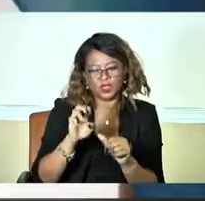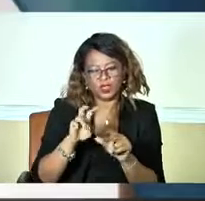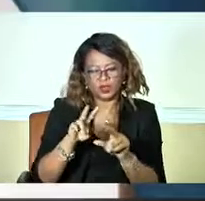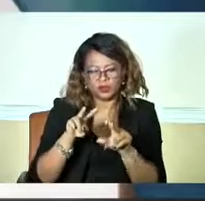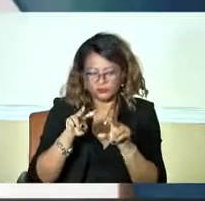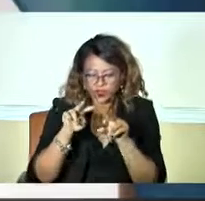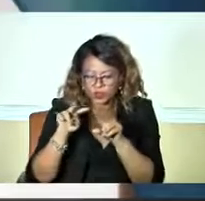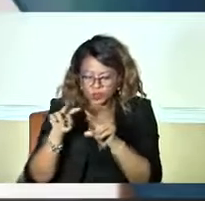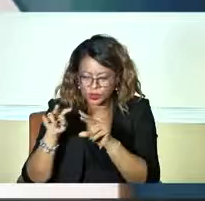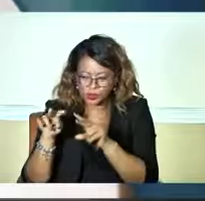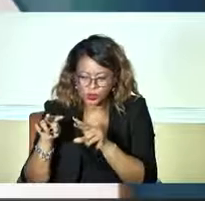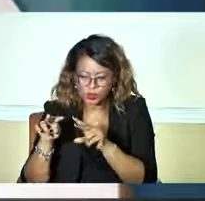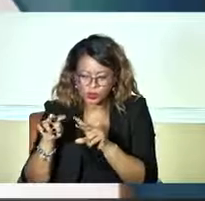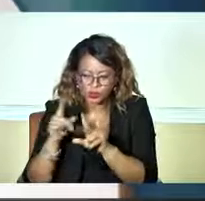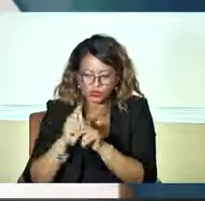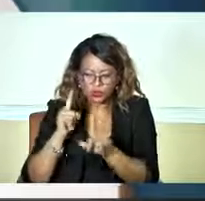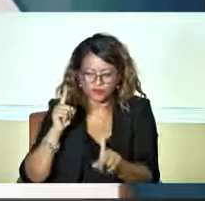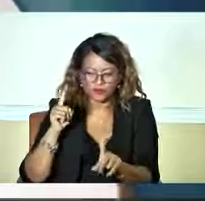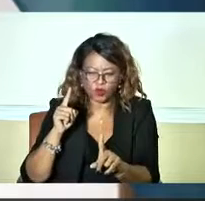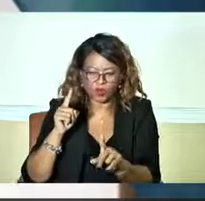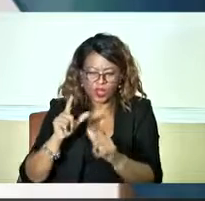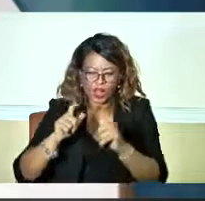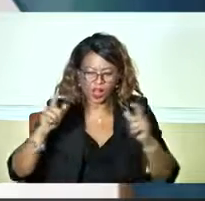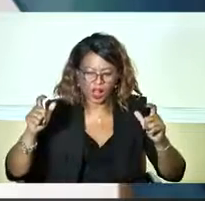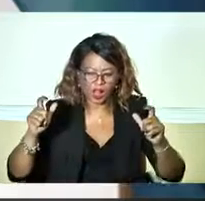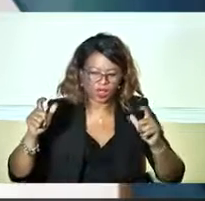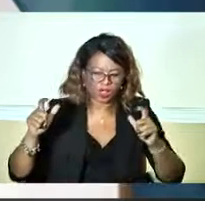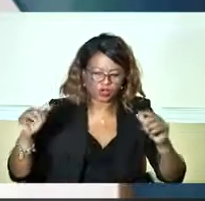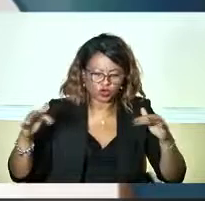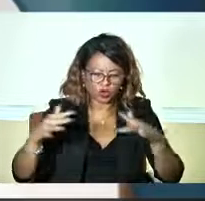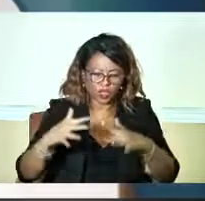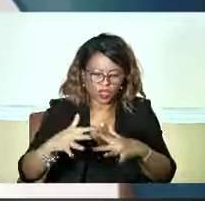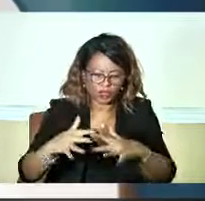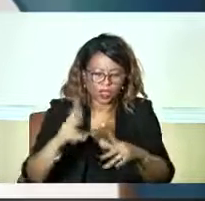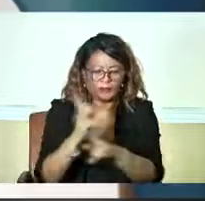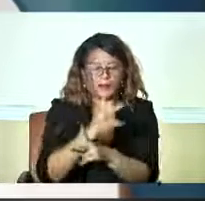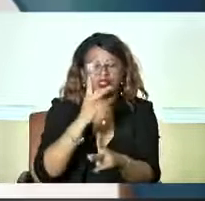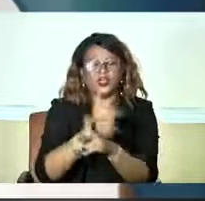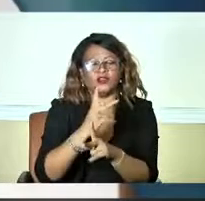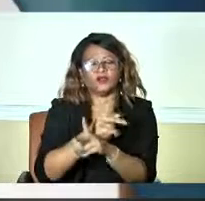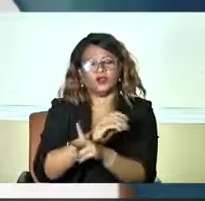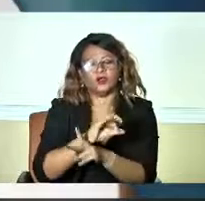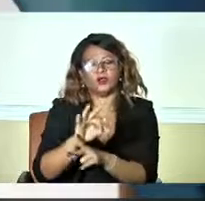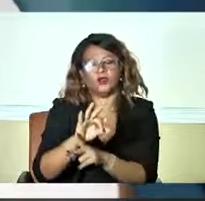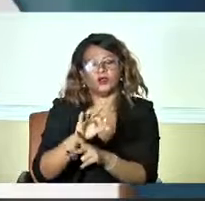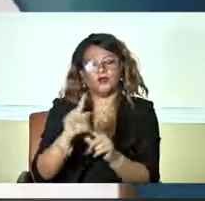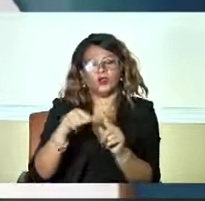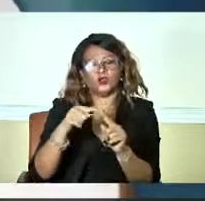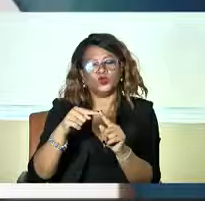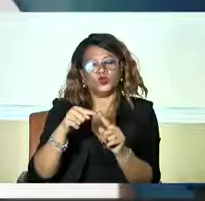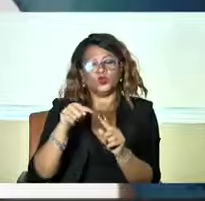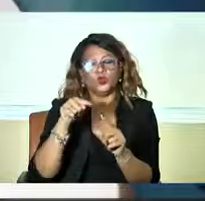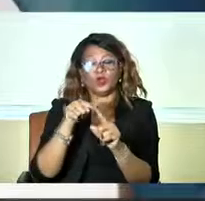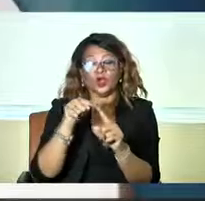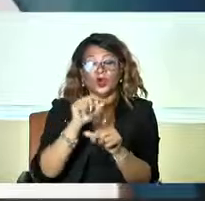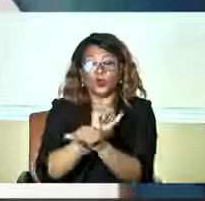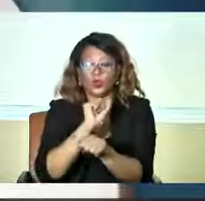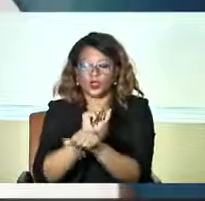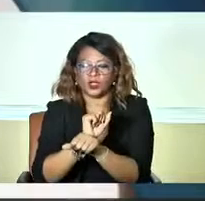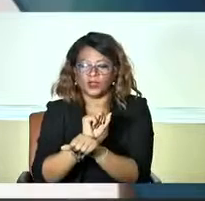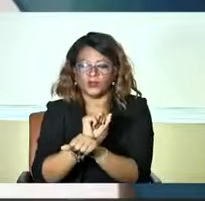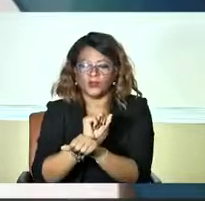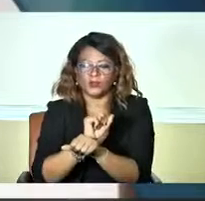vigilant, avoid large crowds, be careful when you are at work,